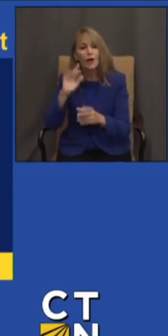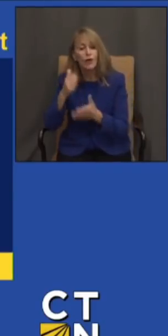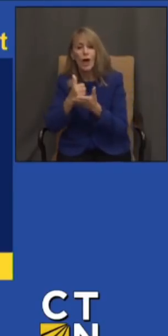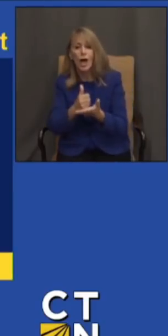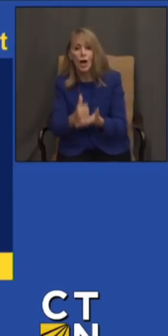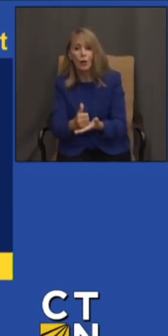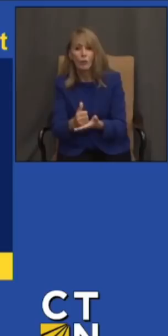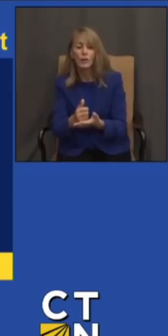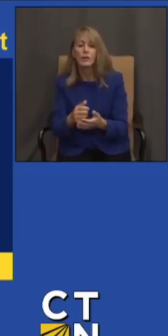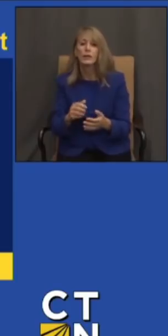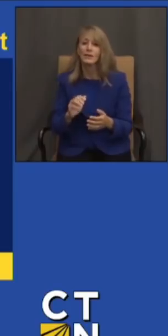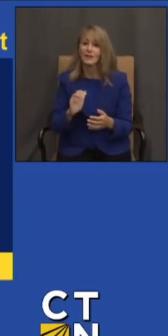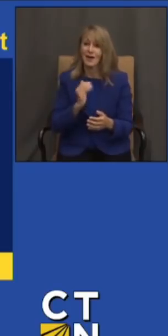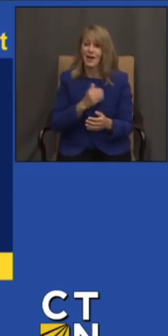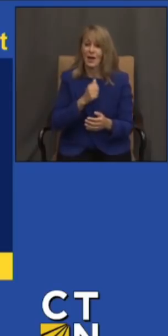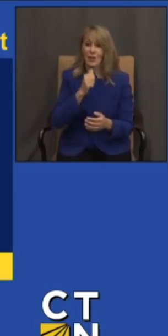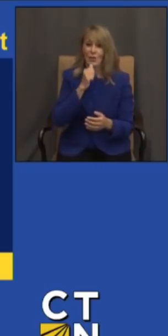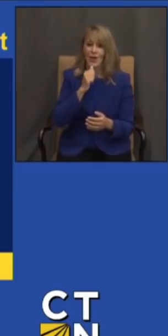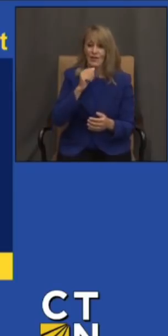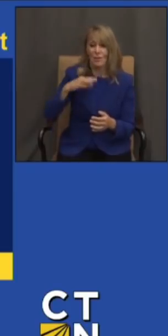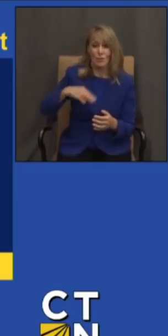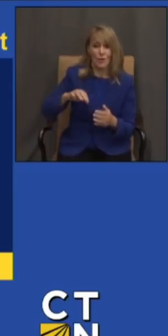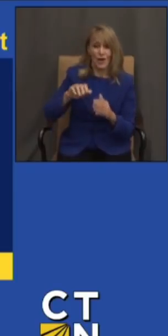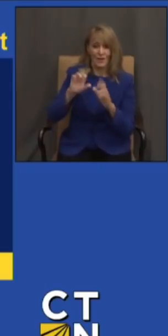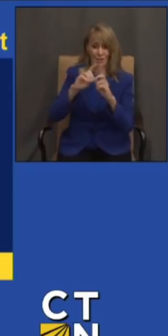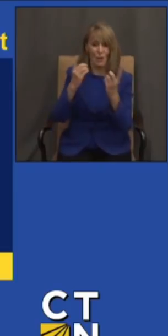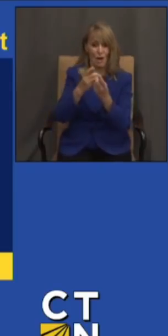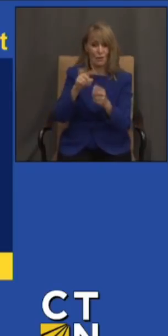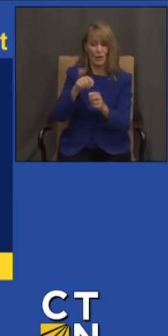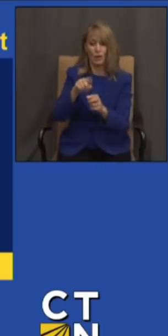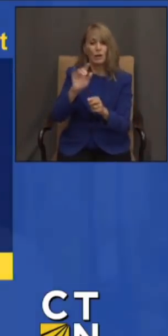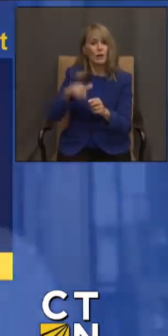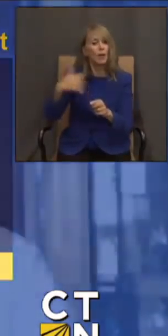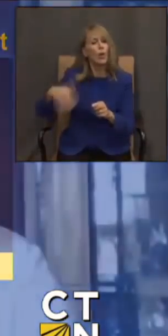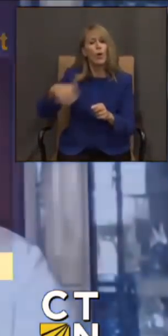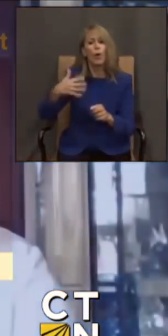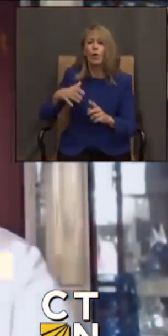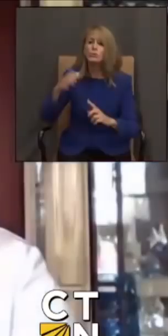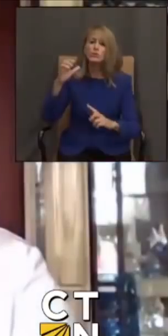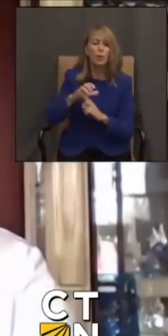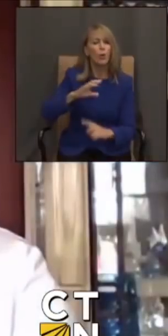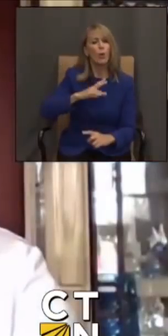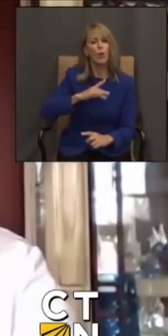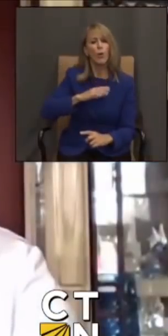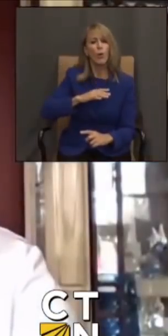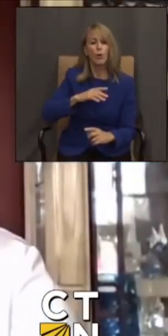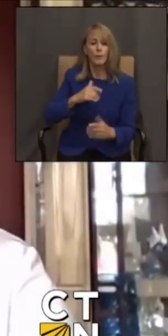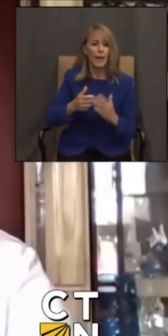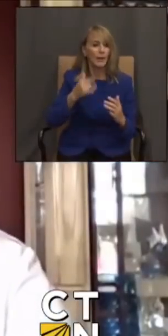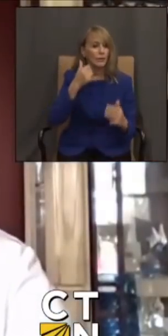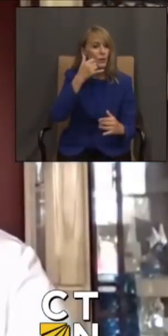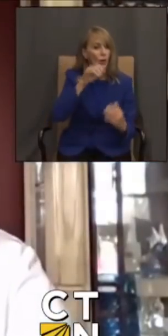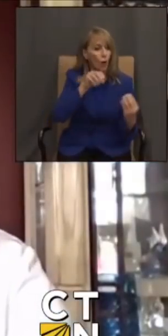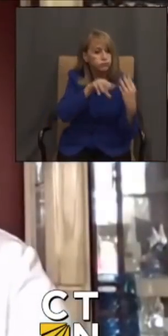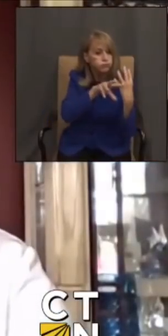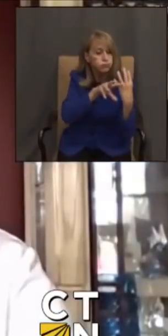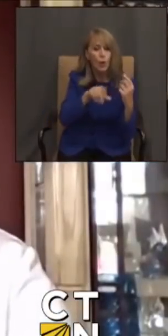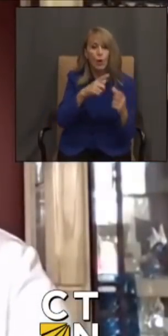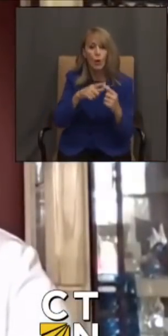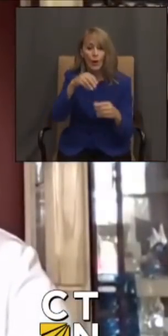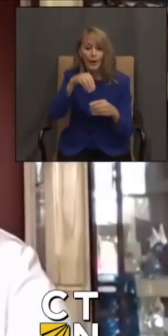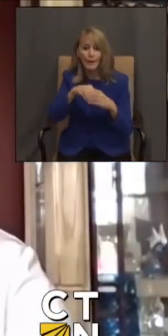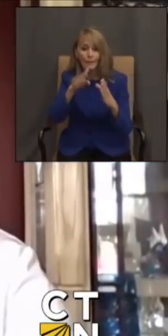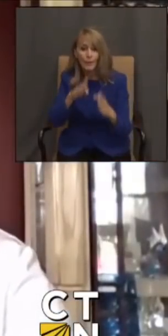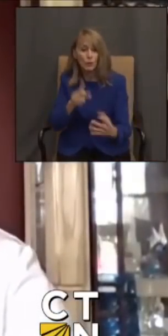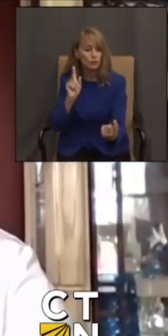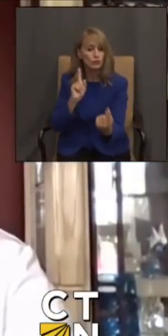private nonprofits have been absolutely phenomenal across the pandemic, and whether it's in telehealth or in-person responses